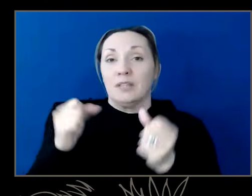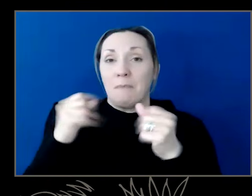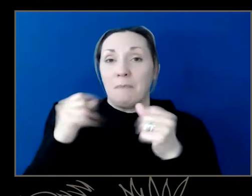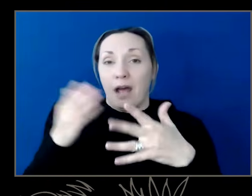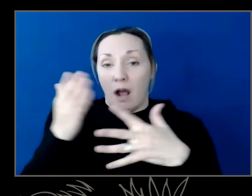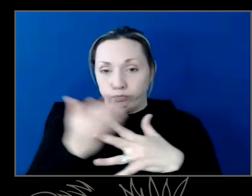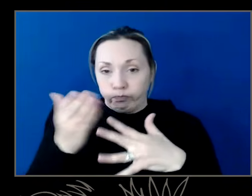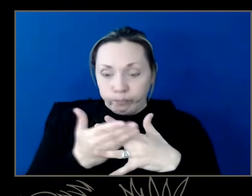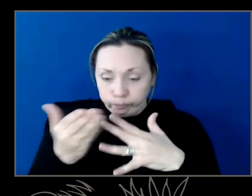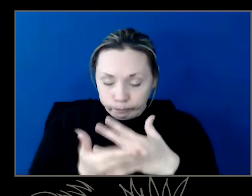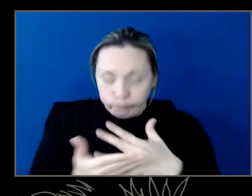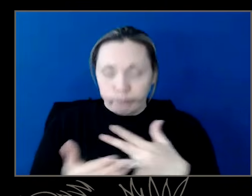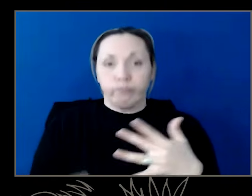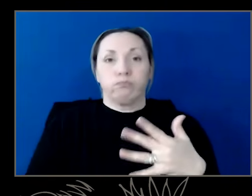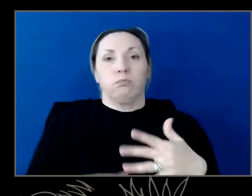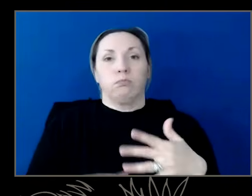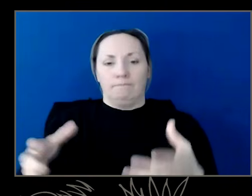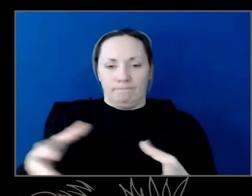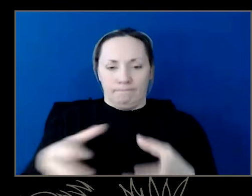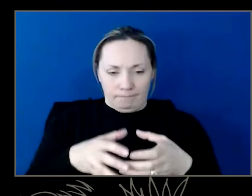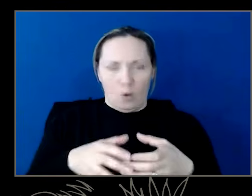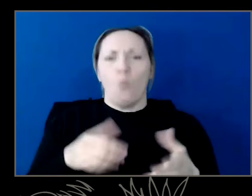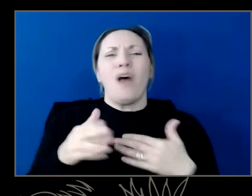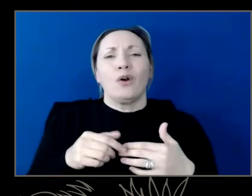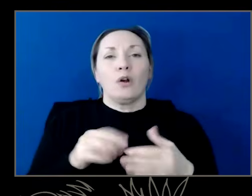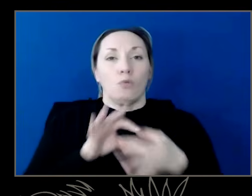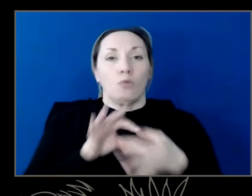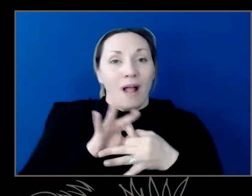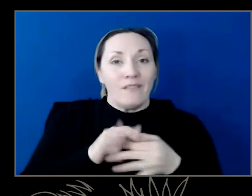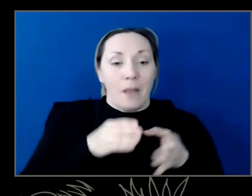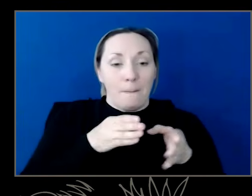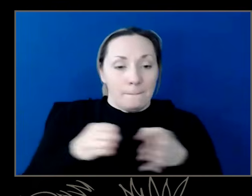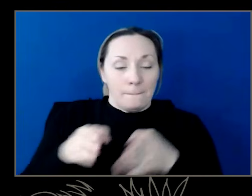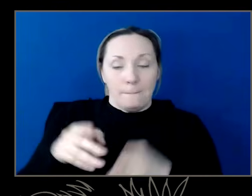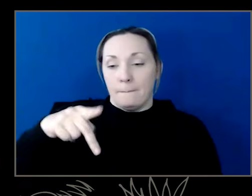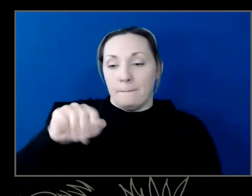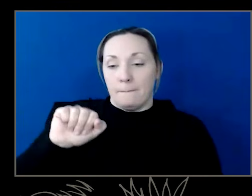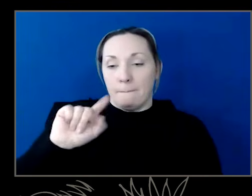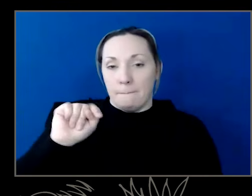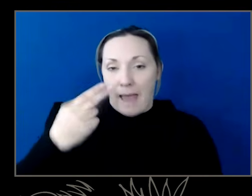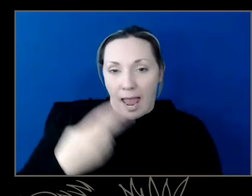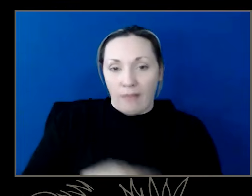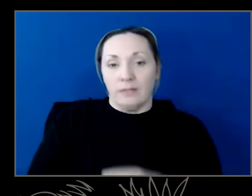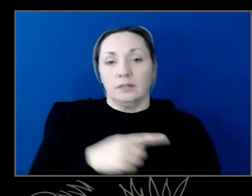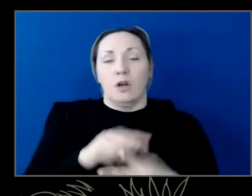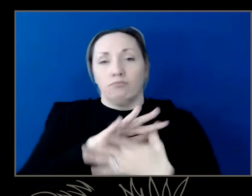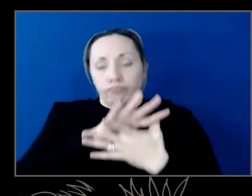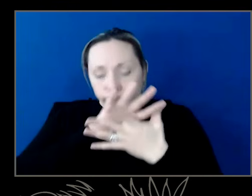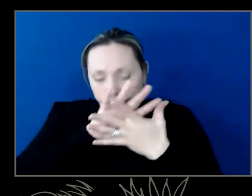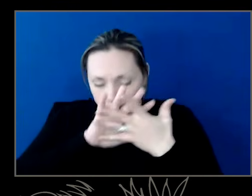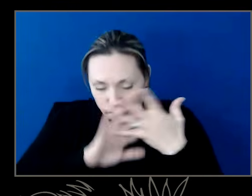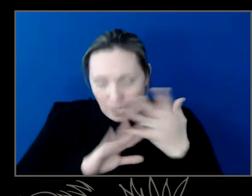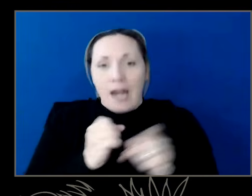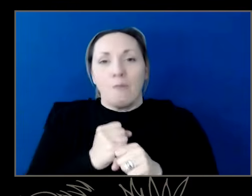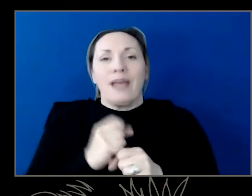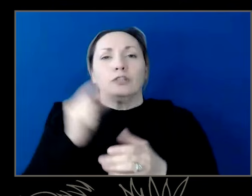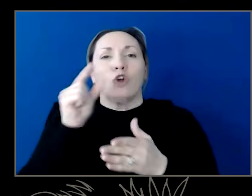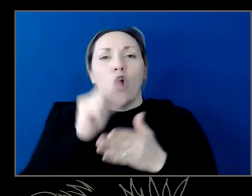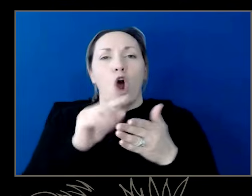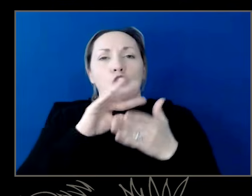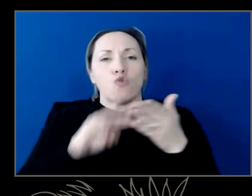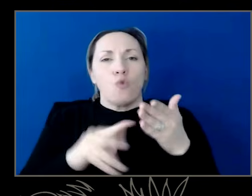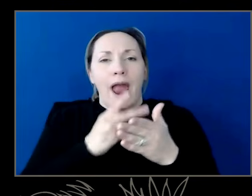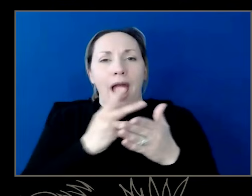paths, whether these are pulling in from NPM, and it builds out an entire graph of all the files that you have in